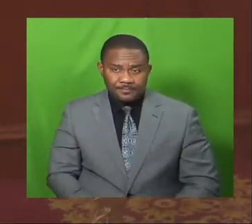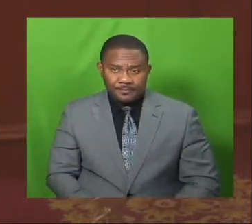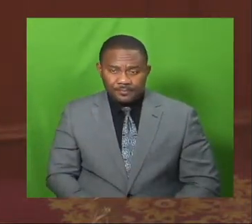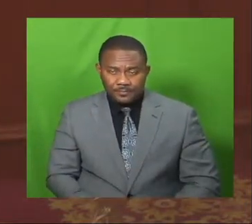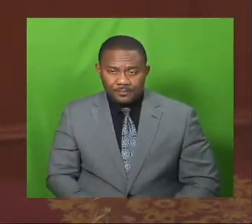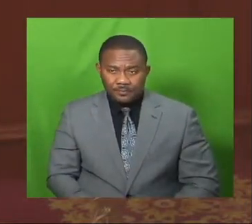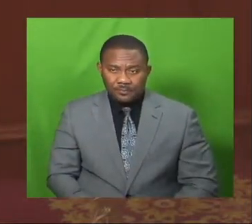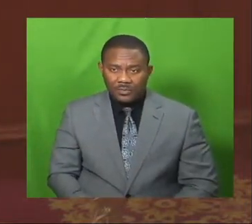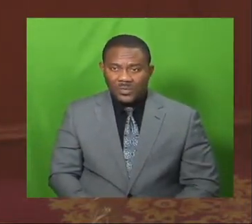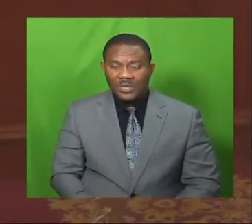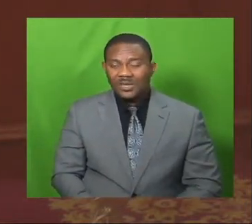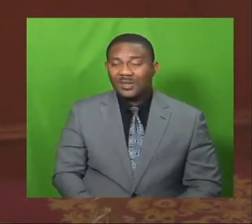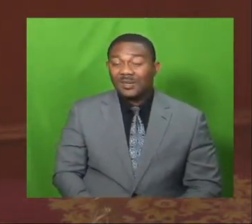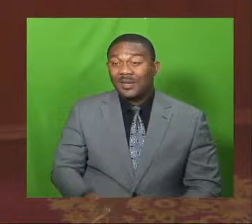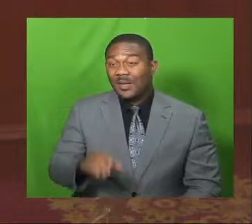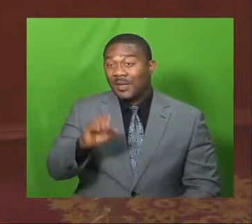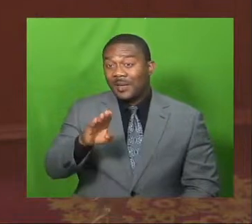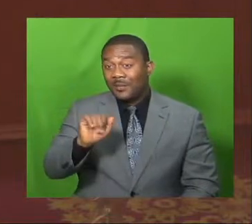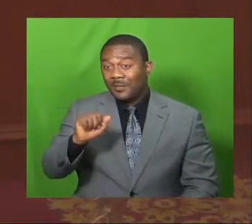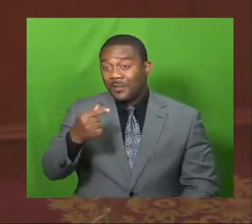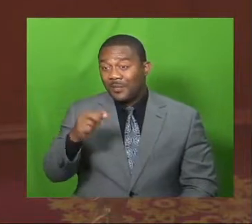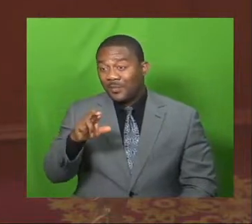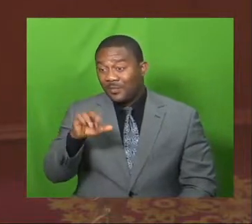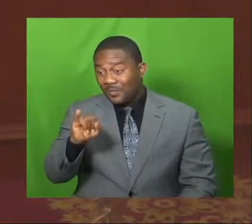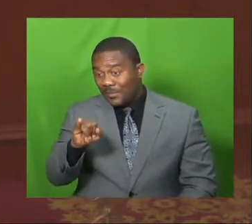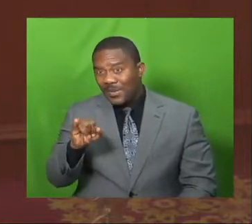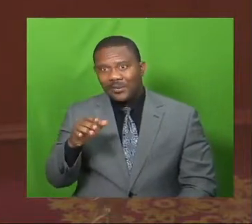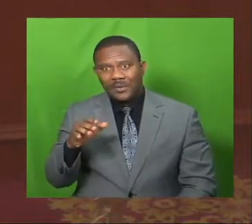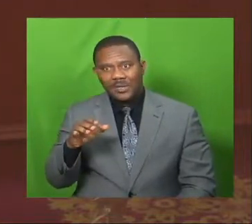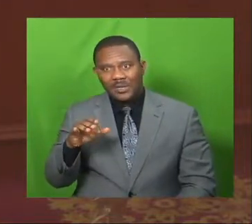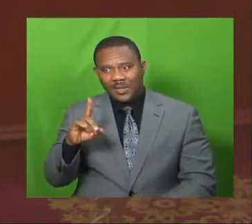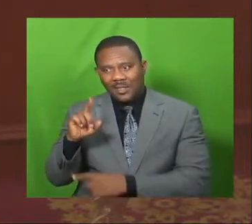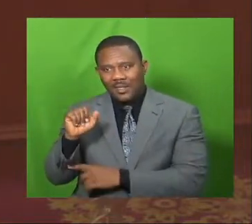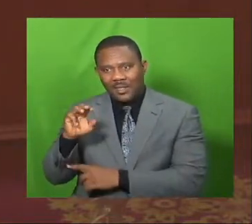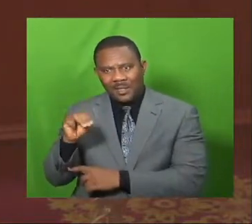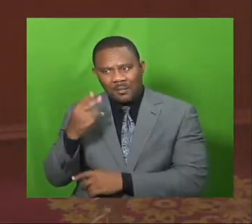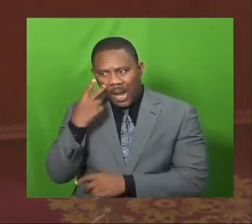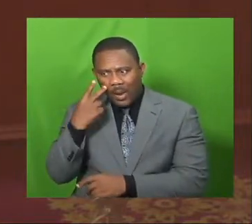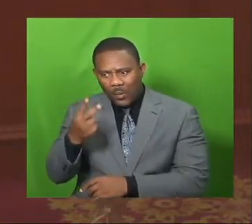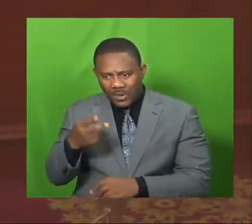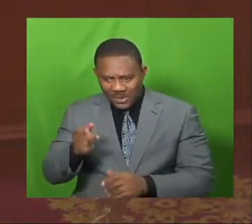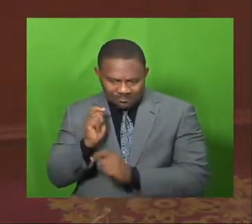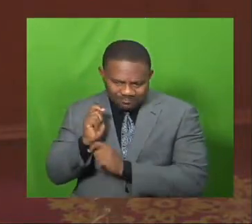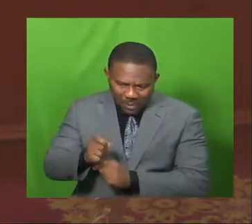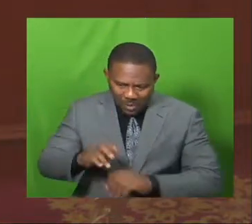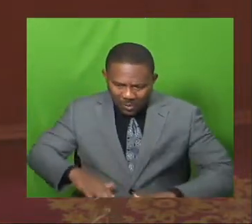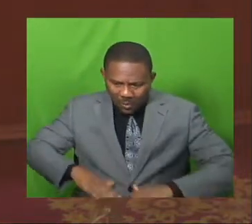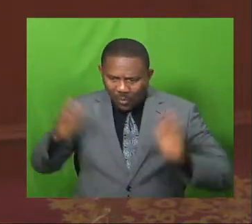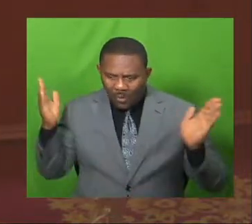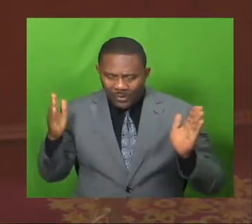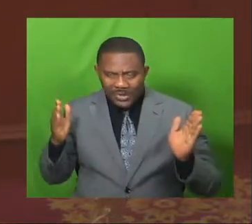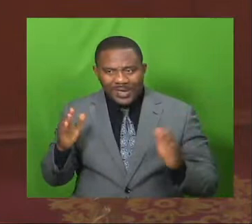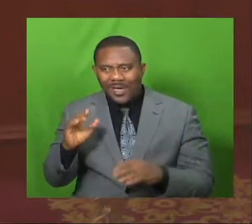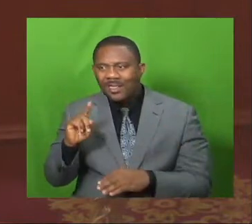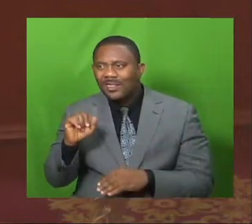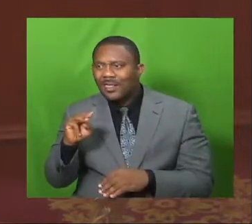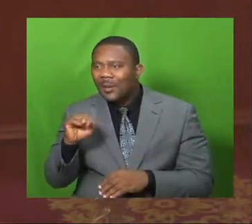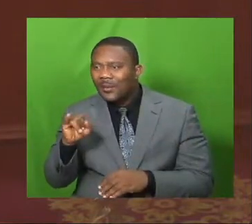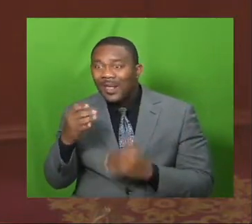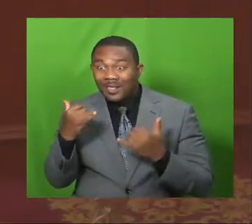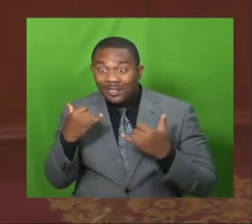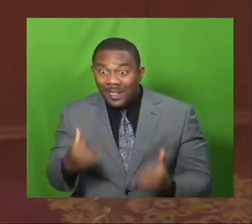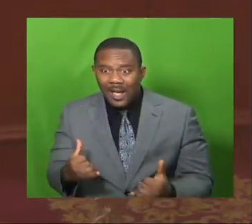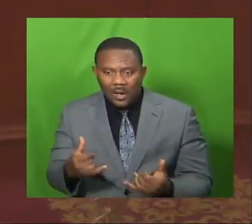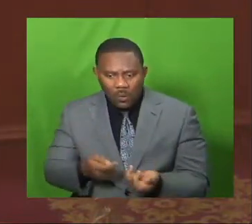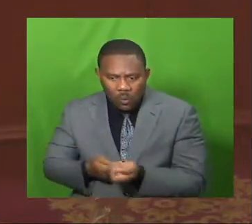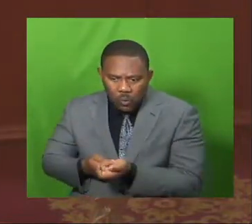about, is a project I witnessed the sword cutting in Tamni, and today it provides irrigation for 7,000 acres